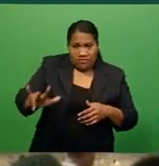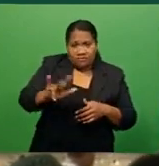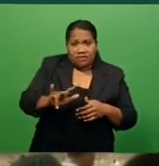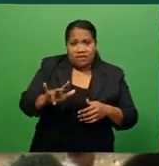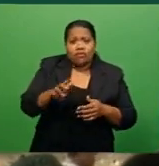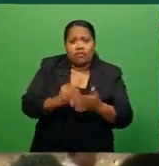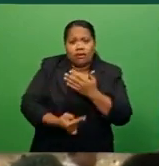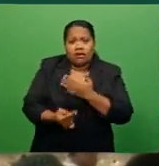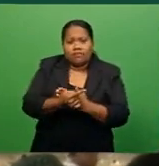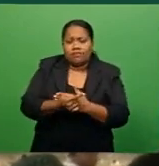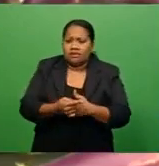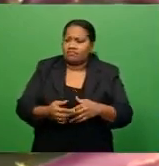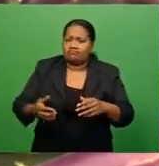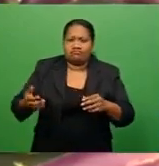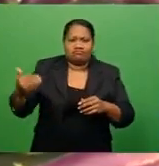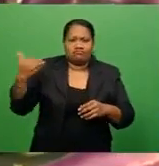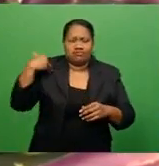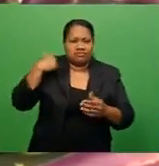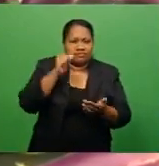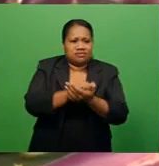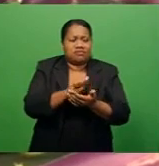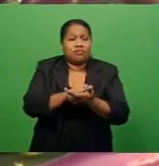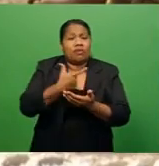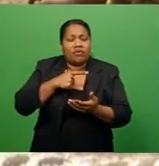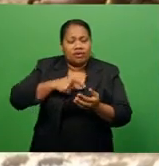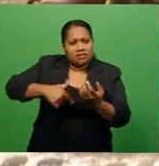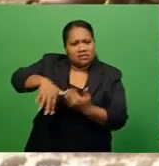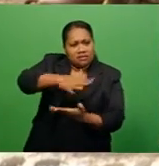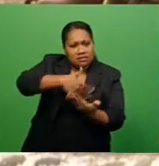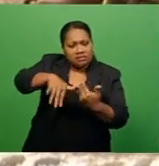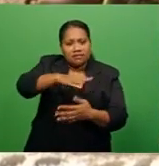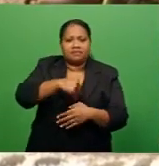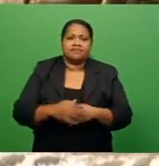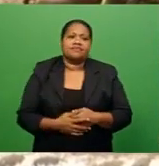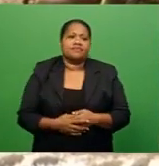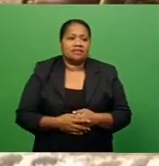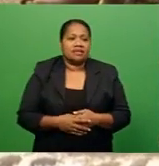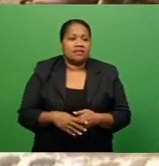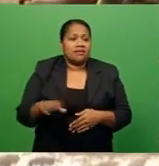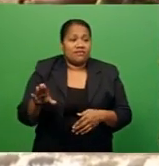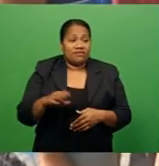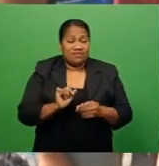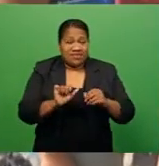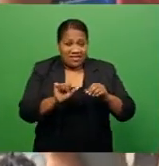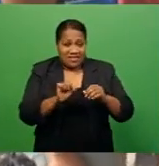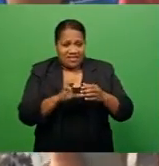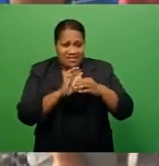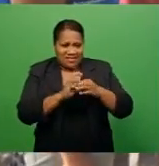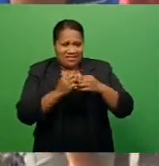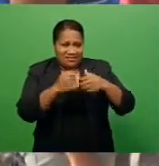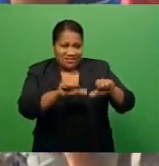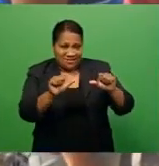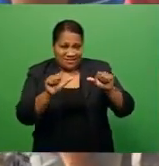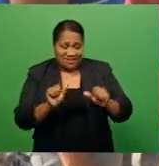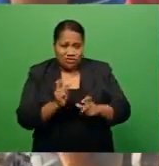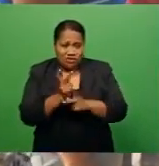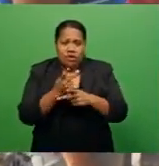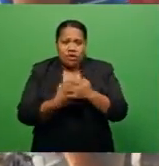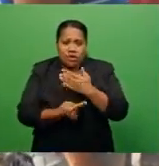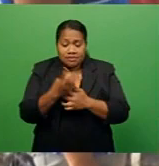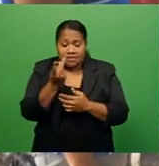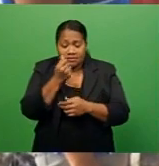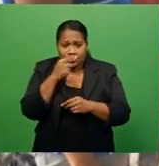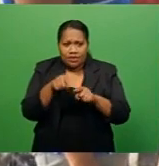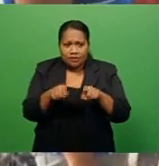cyclones. Apart from selling the usual agricultural products, a vendor has started a new business. This is my